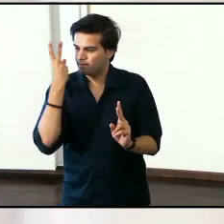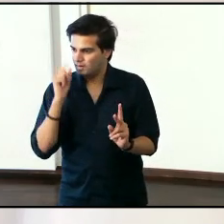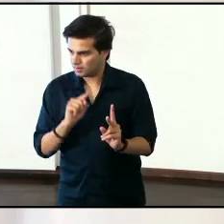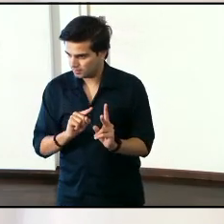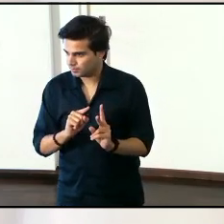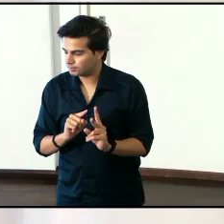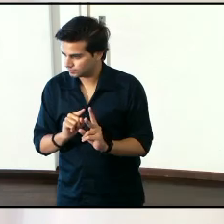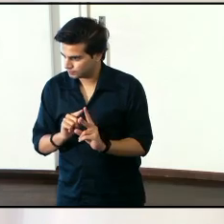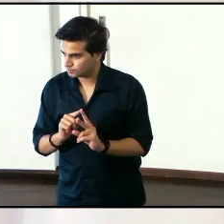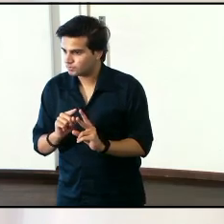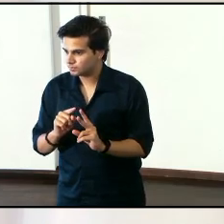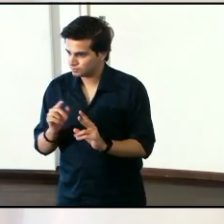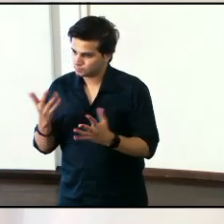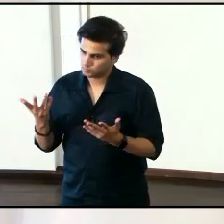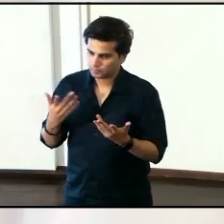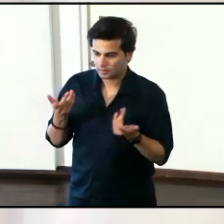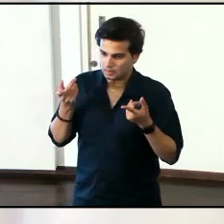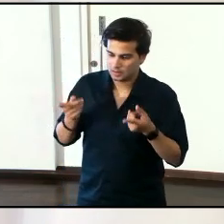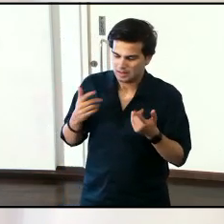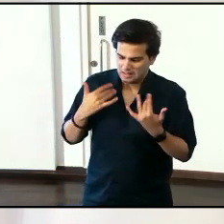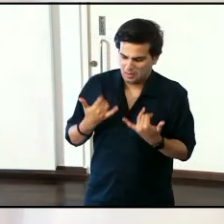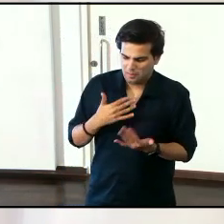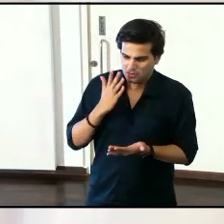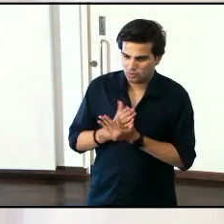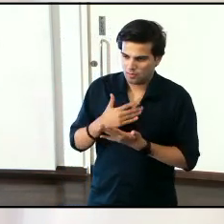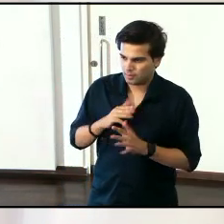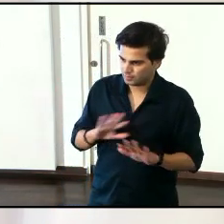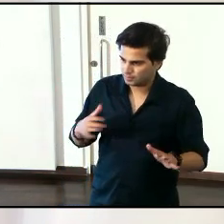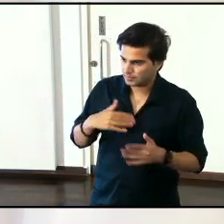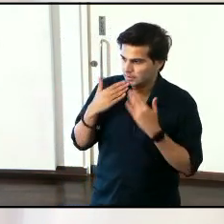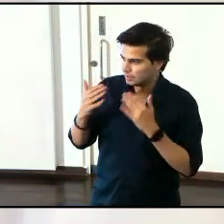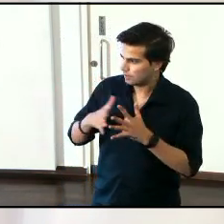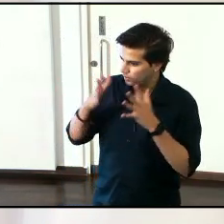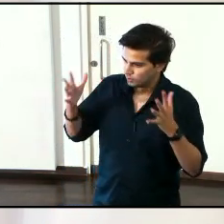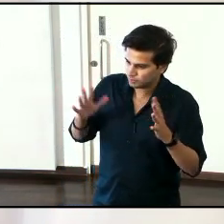right? So on that happy note, let me stop here. Thank you so much.